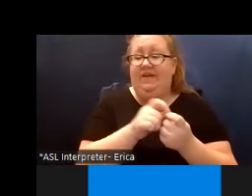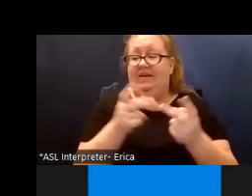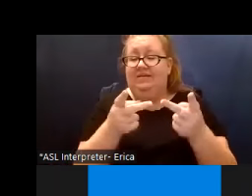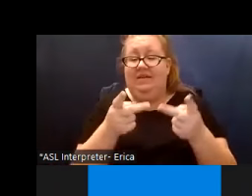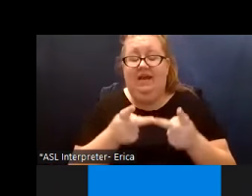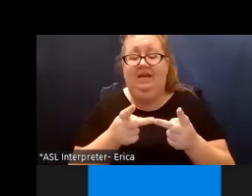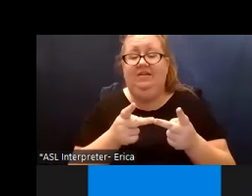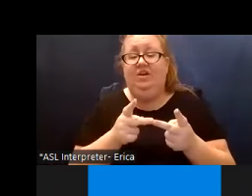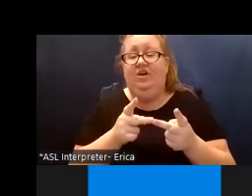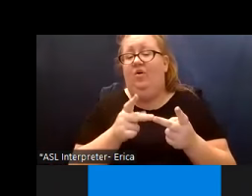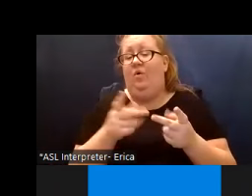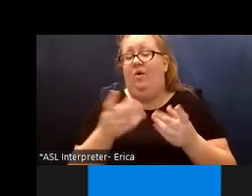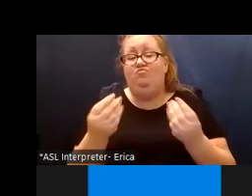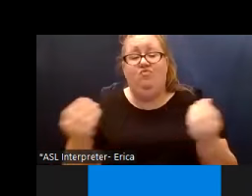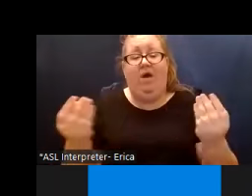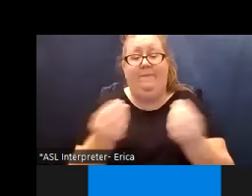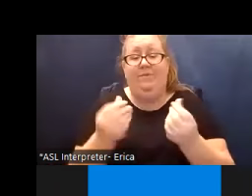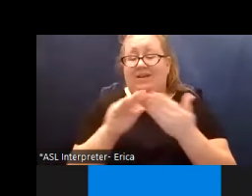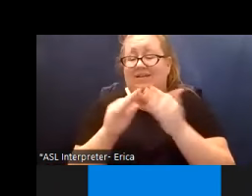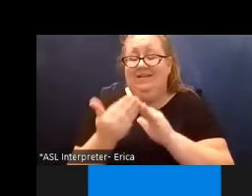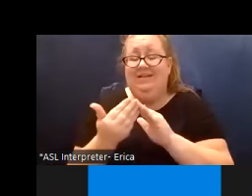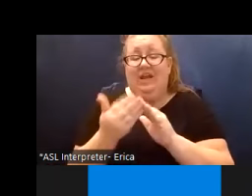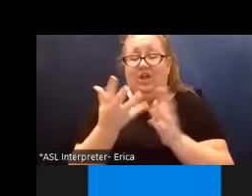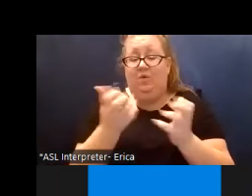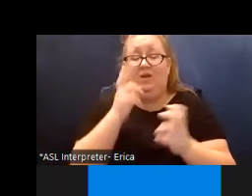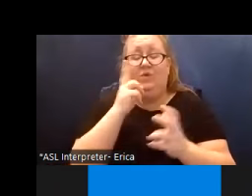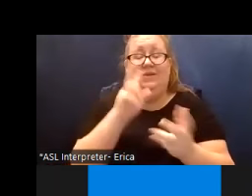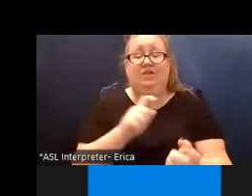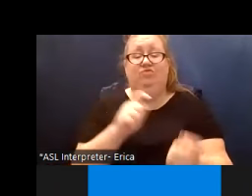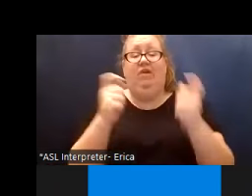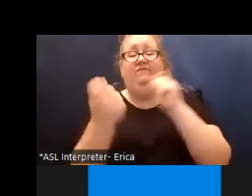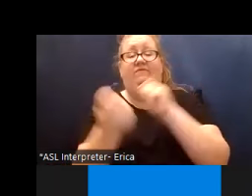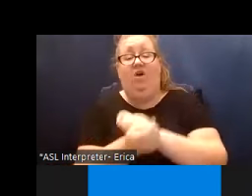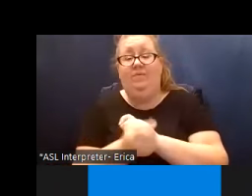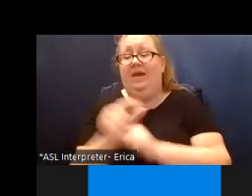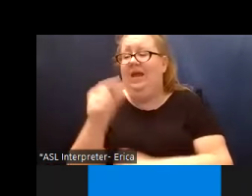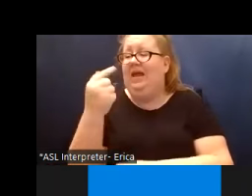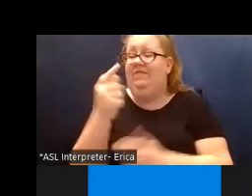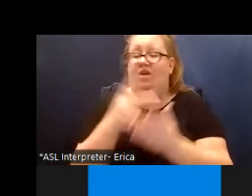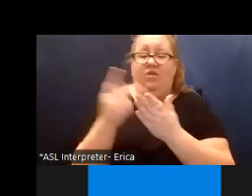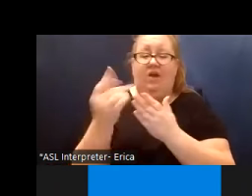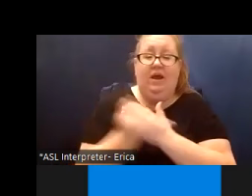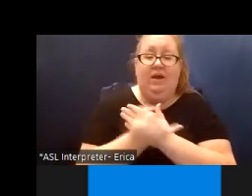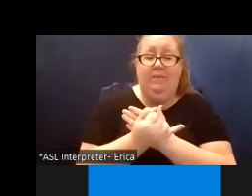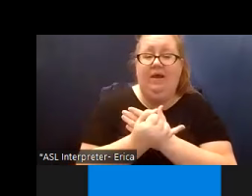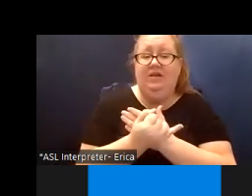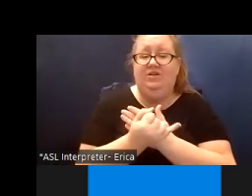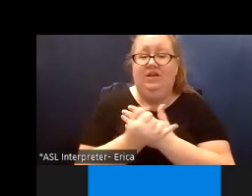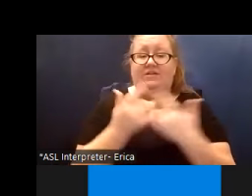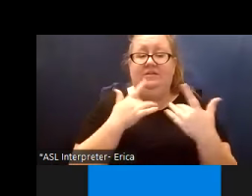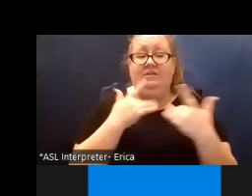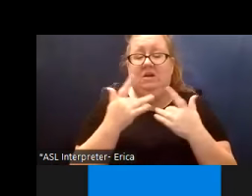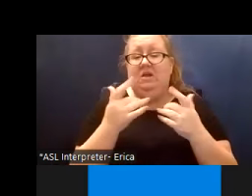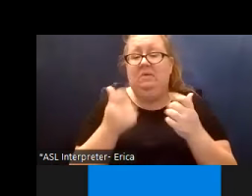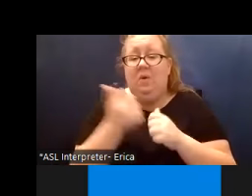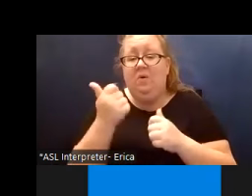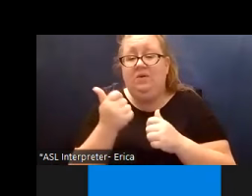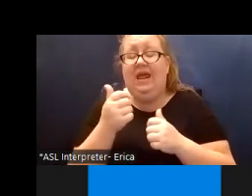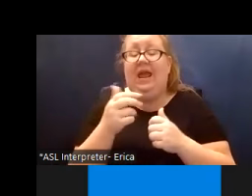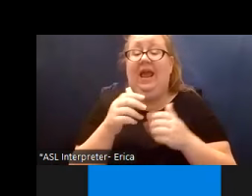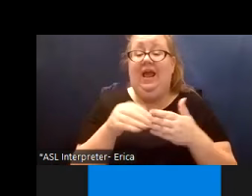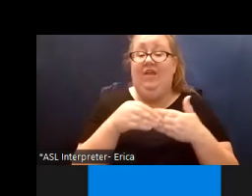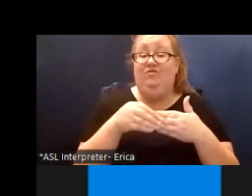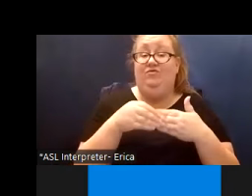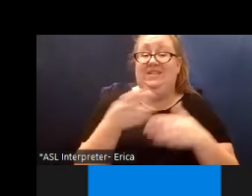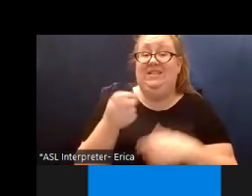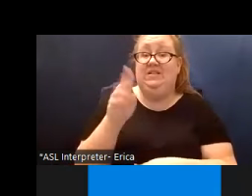see transformed. Are there greening projects that appeal to you the most? And then the resilience hub idea that we